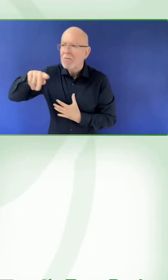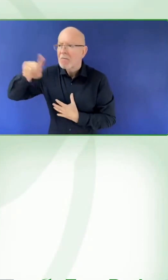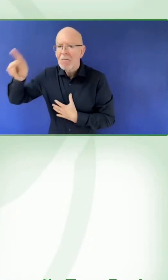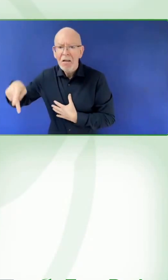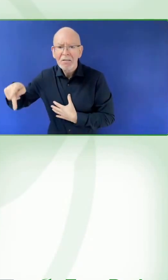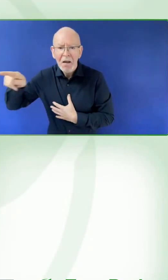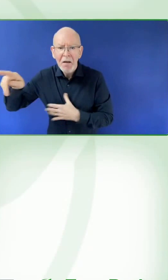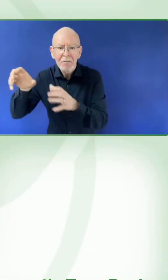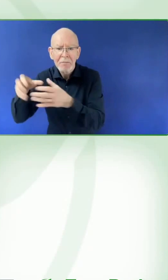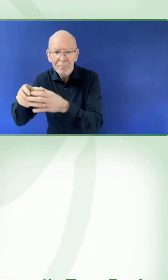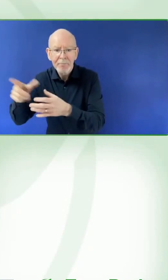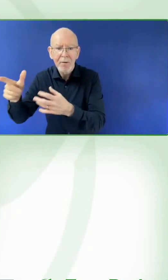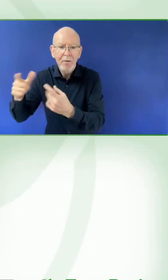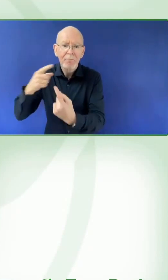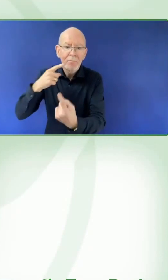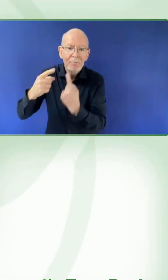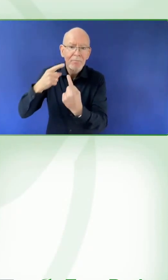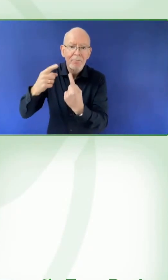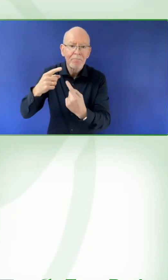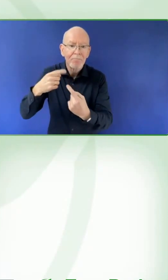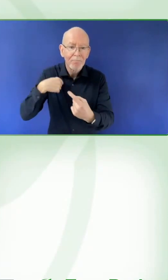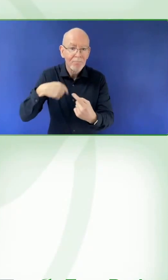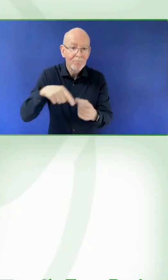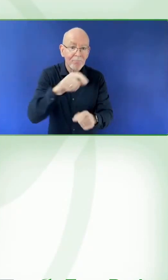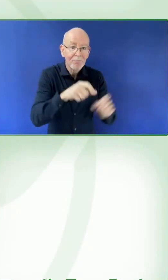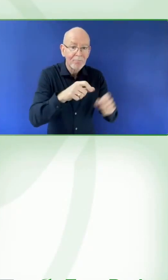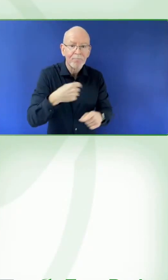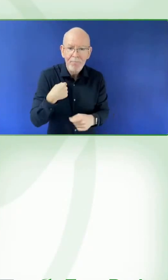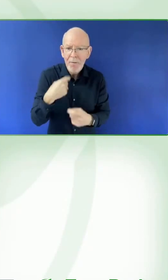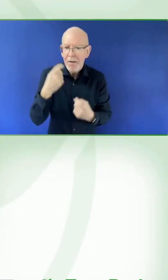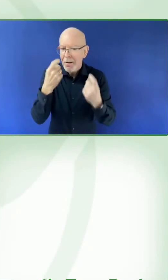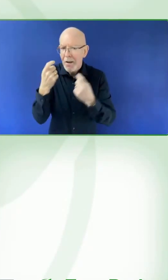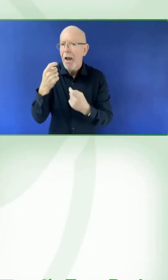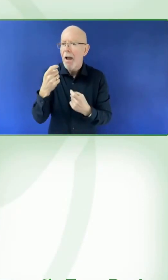yeah, I think that was one of the barriers, was just like